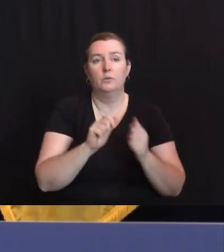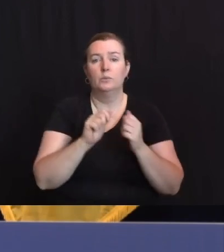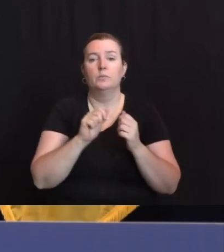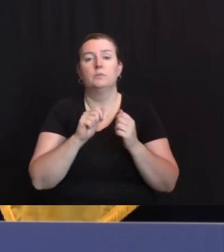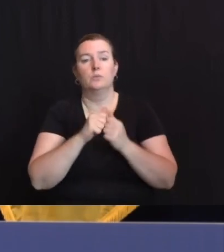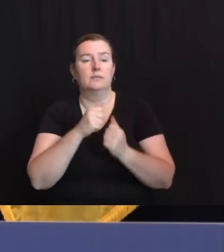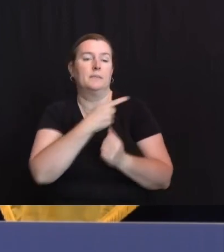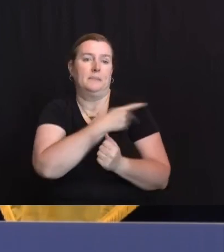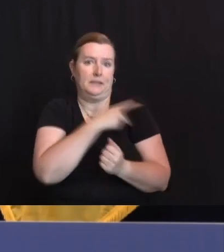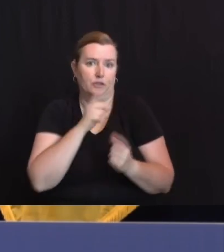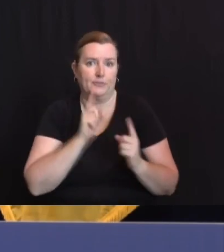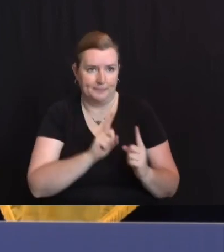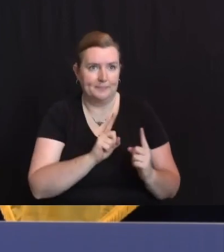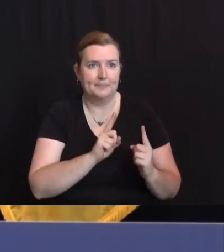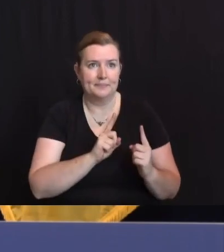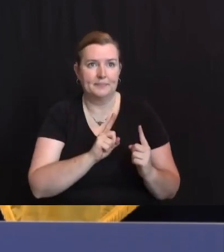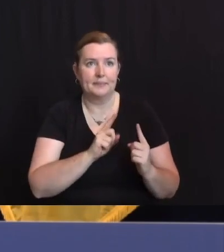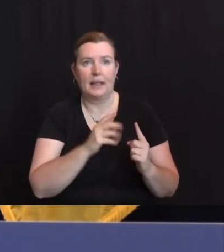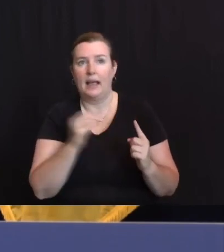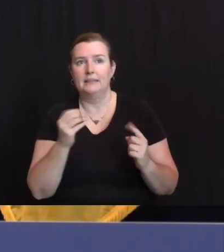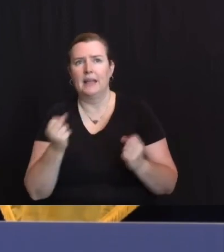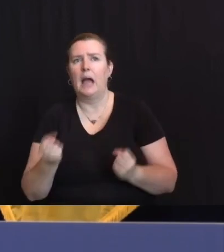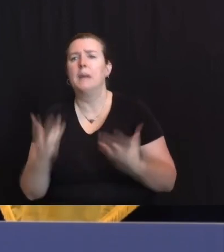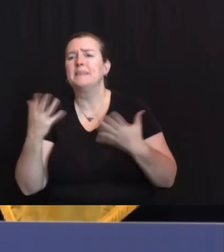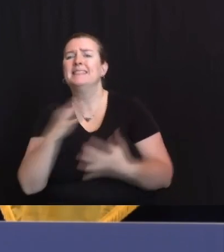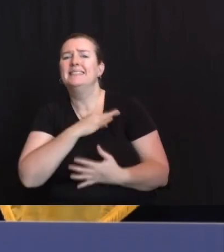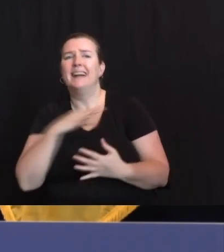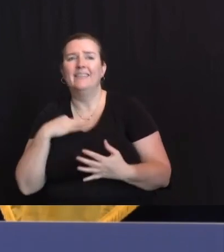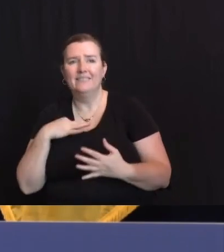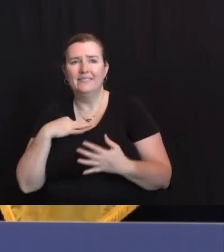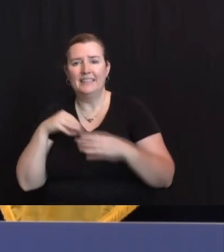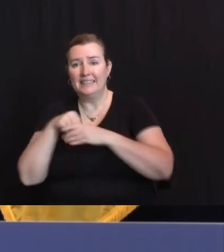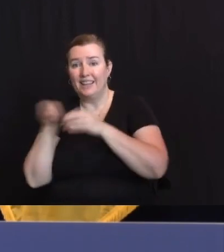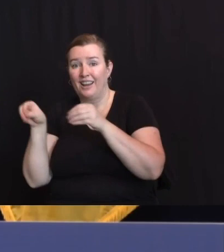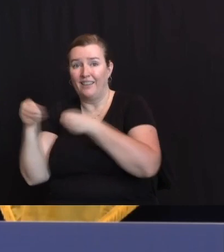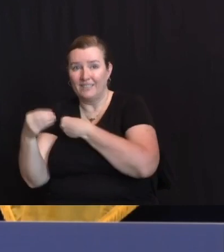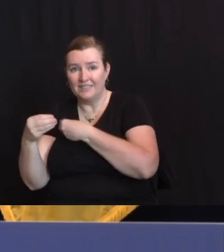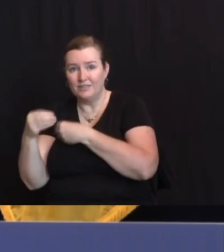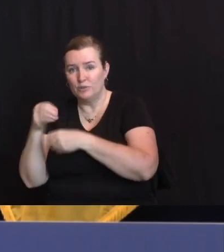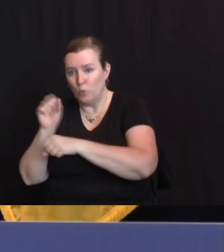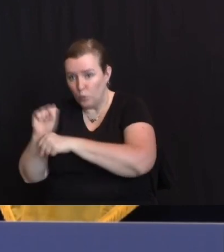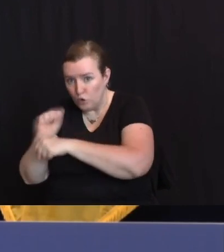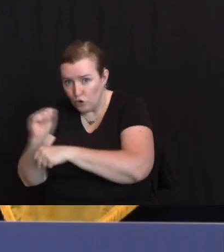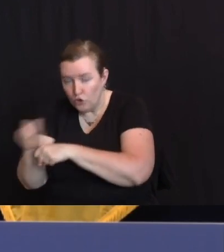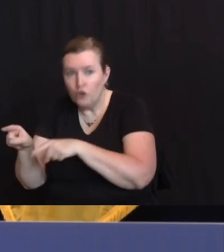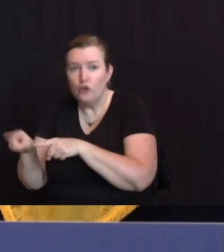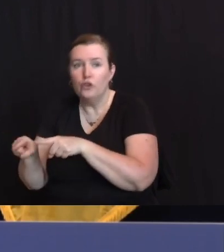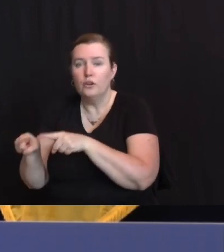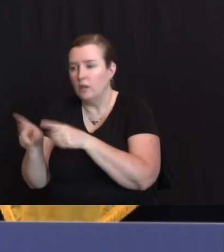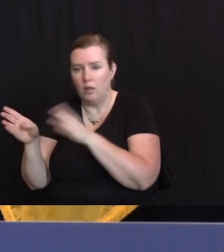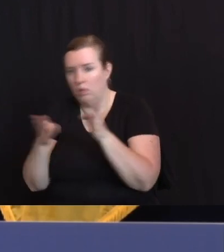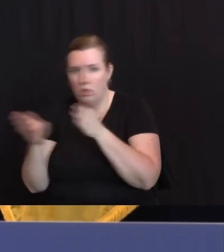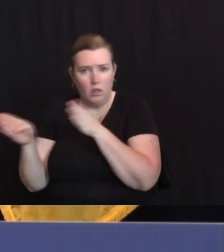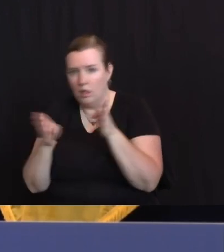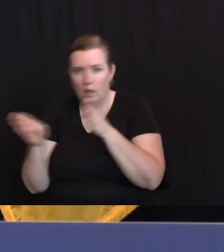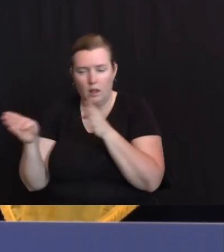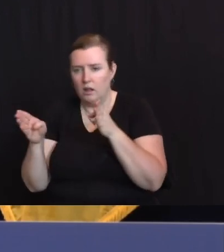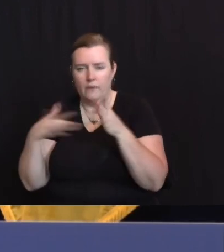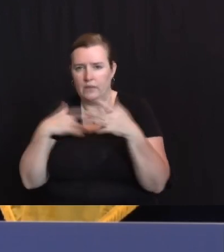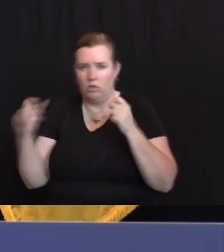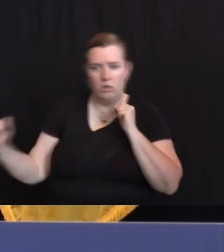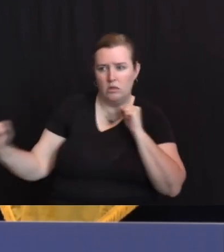residents, versus how much is going to overhead and other items. So we're going to require a certain commitment to that. And